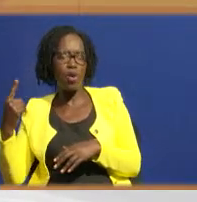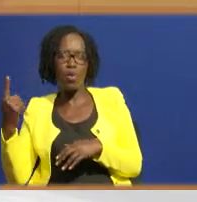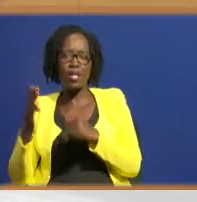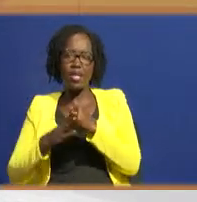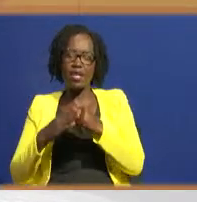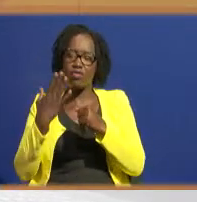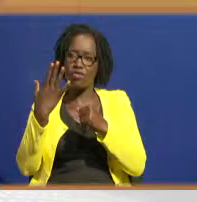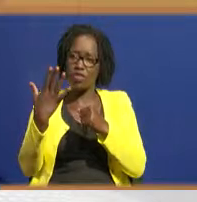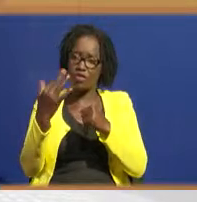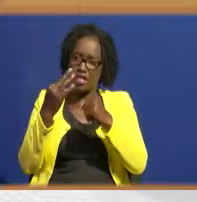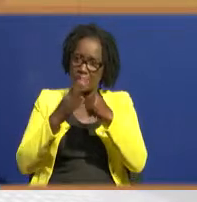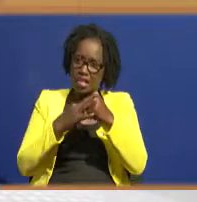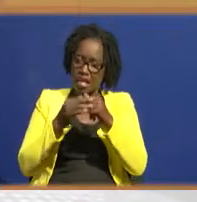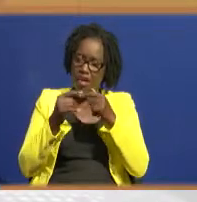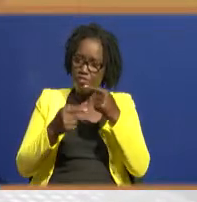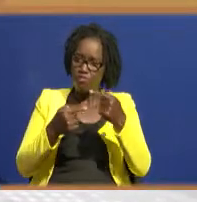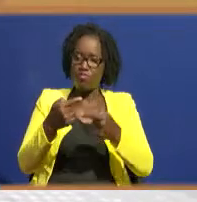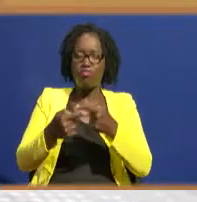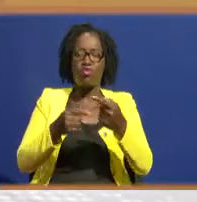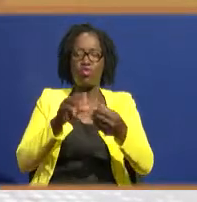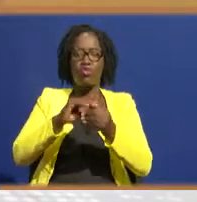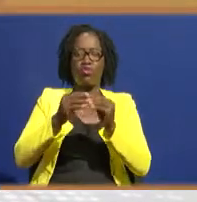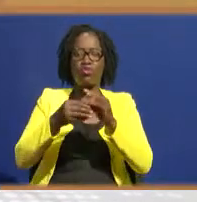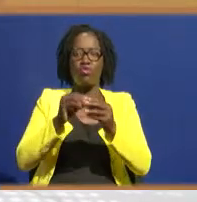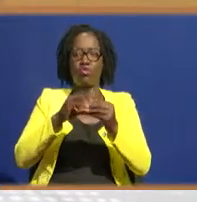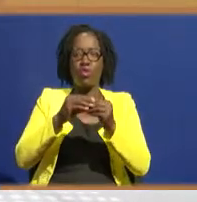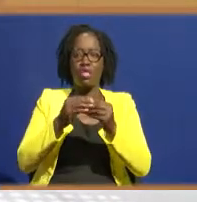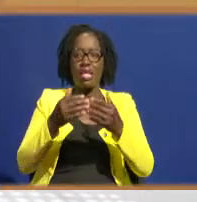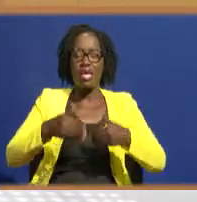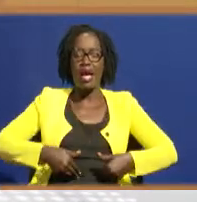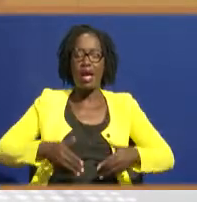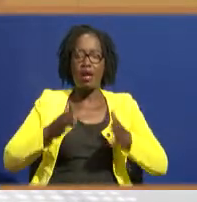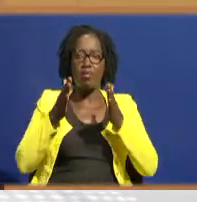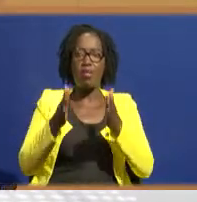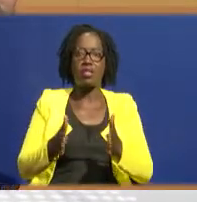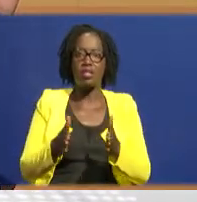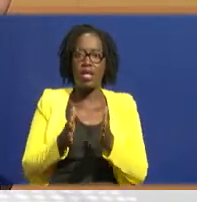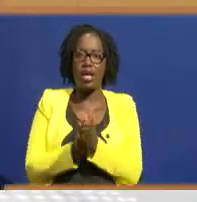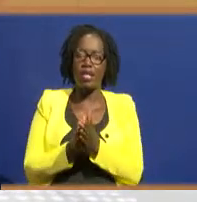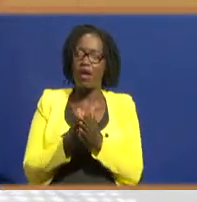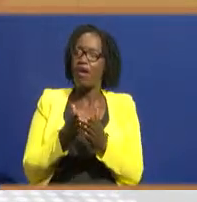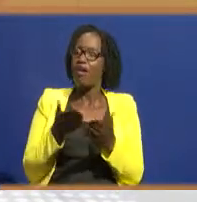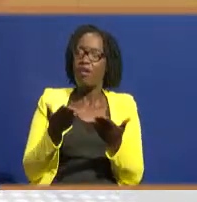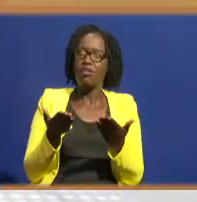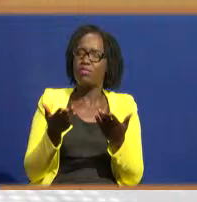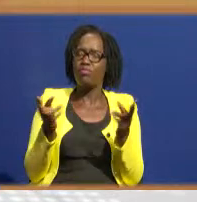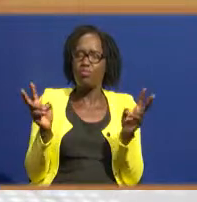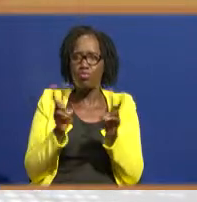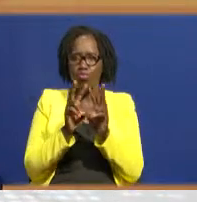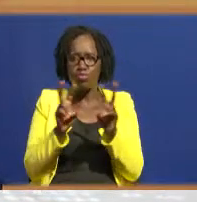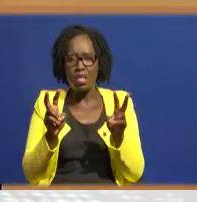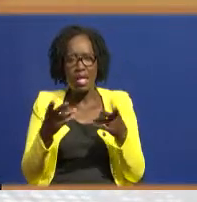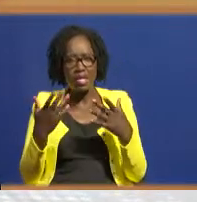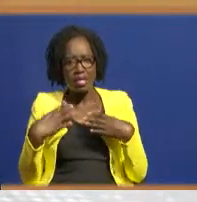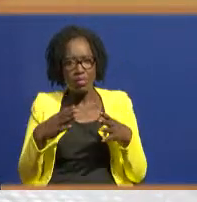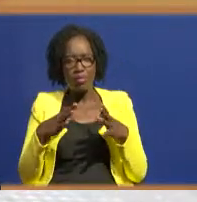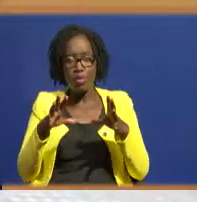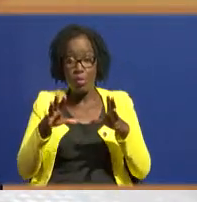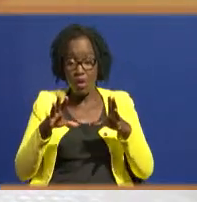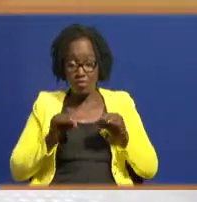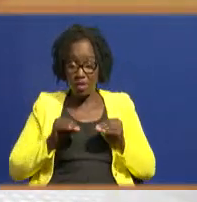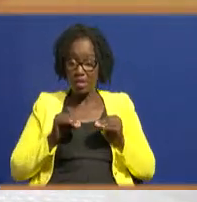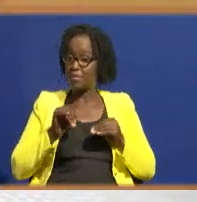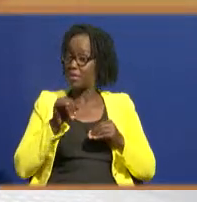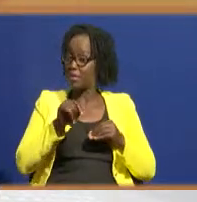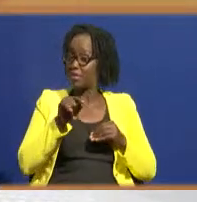1958, and it has continued to mold the young person. And over time, looking at the people that have embraced it,